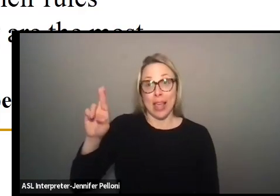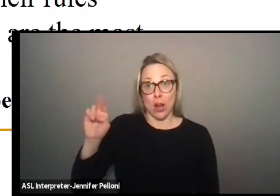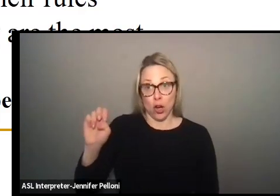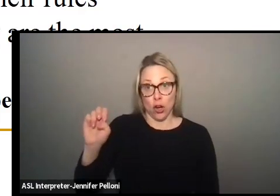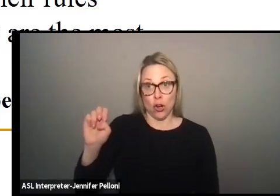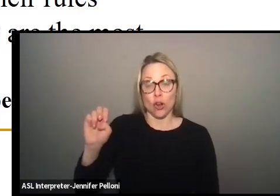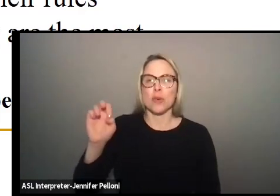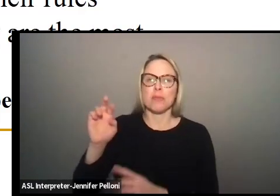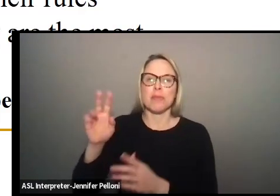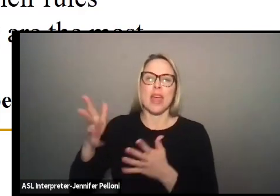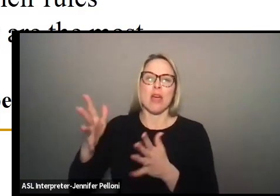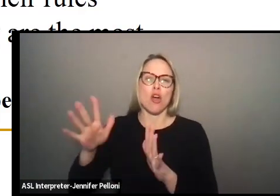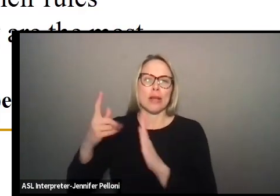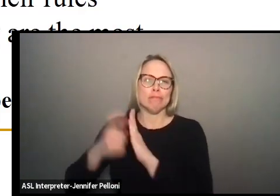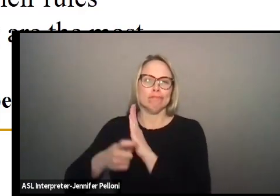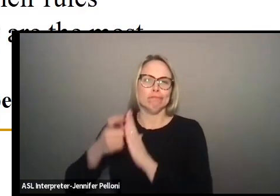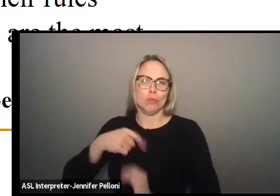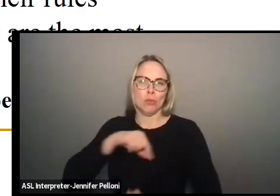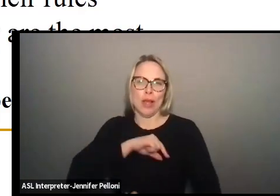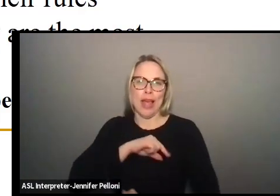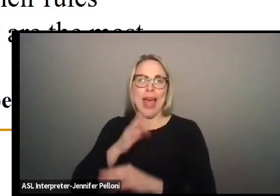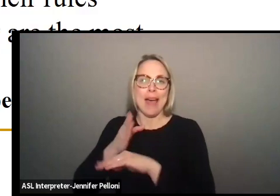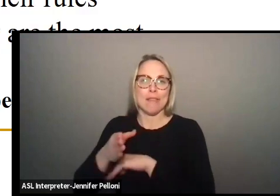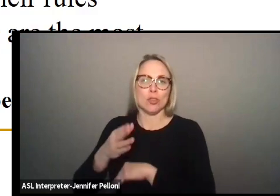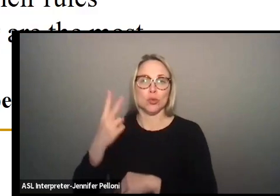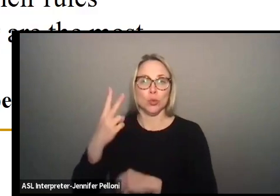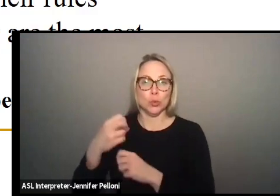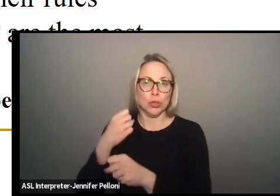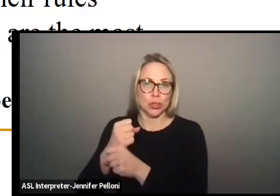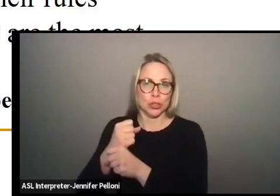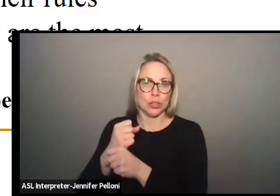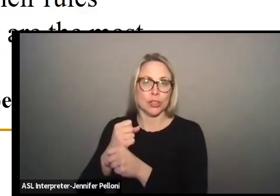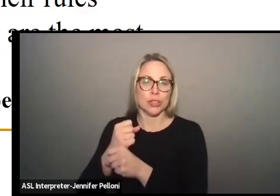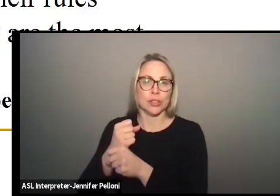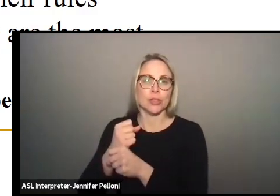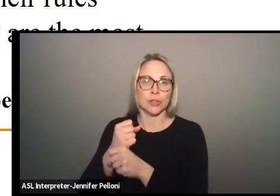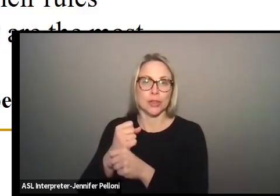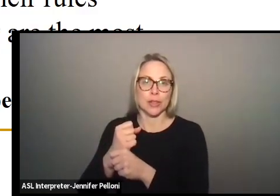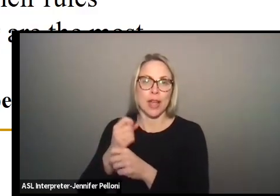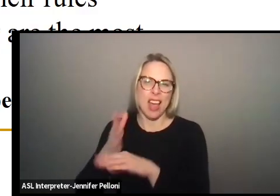they will qualify for Medicare after 2 years of becoming